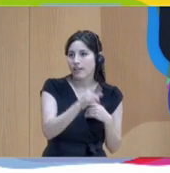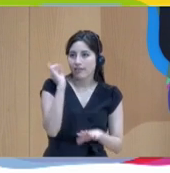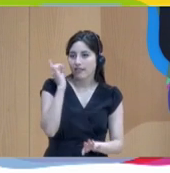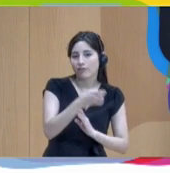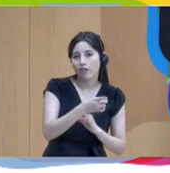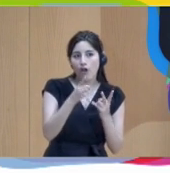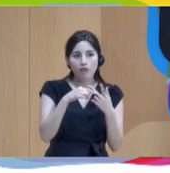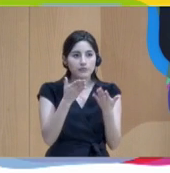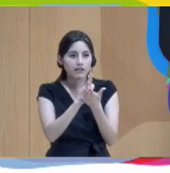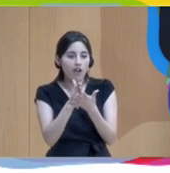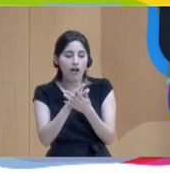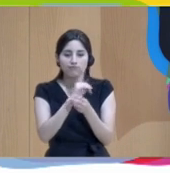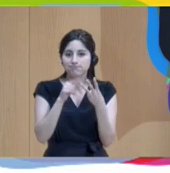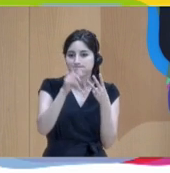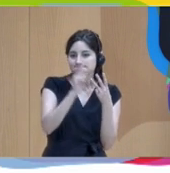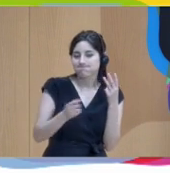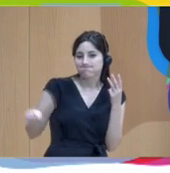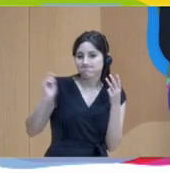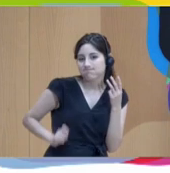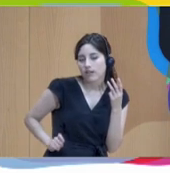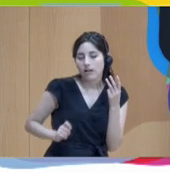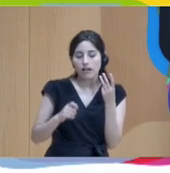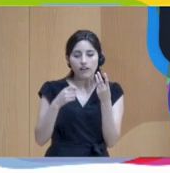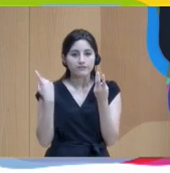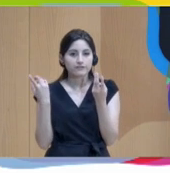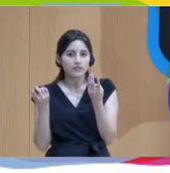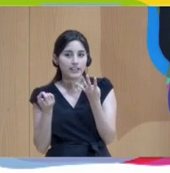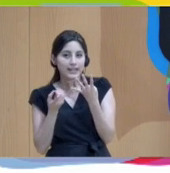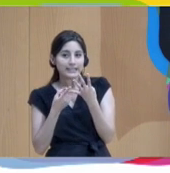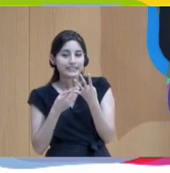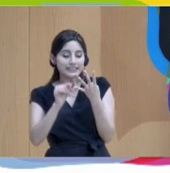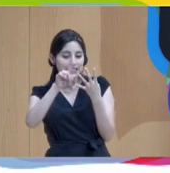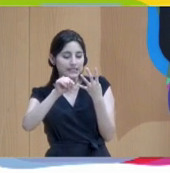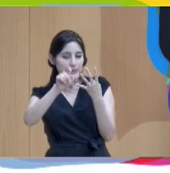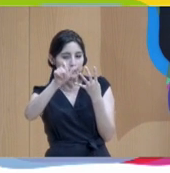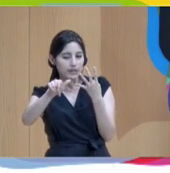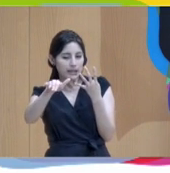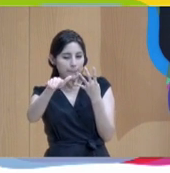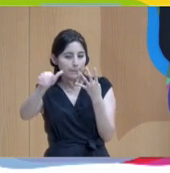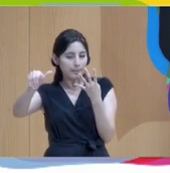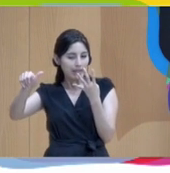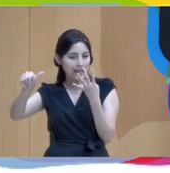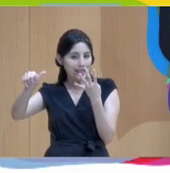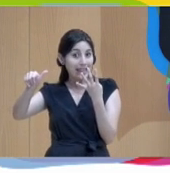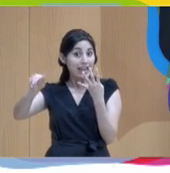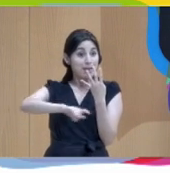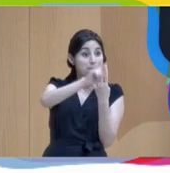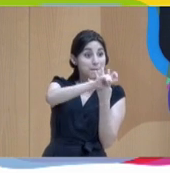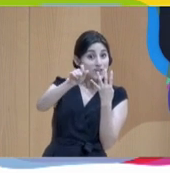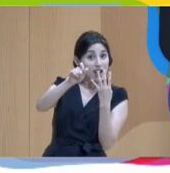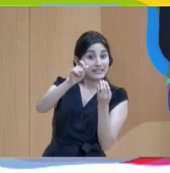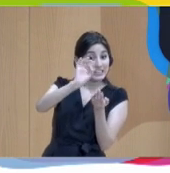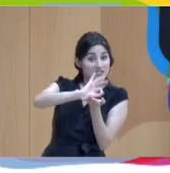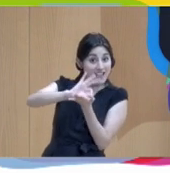and inviting also service users. It would be fantastic because our experience